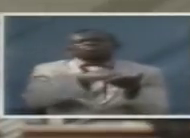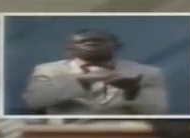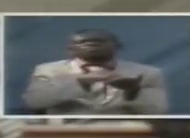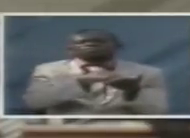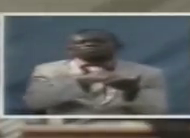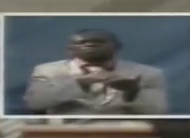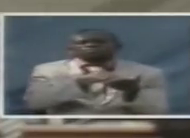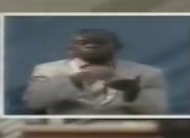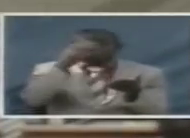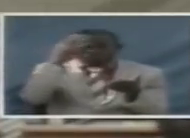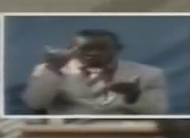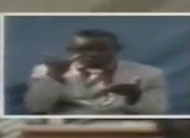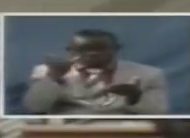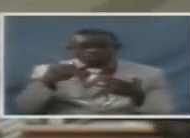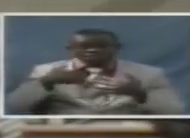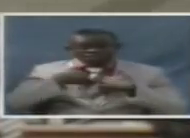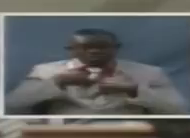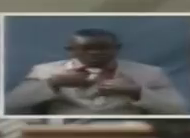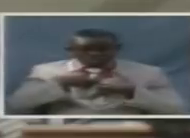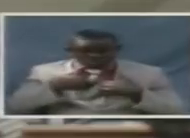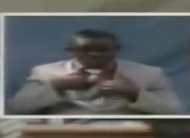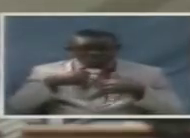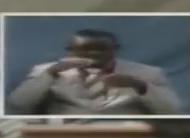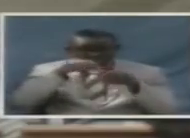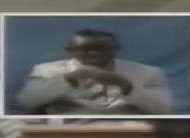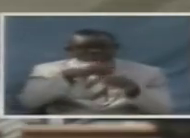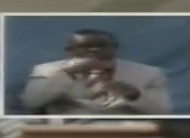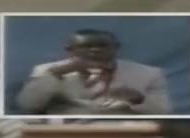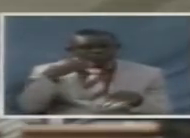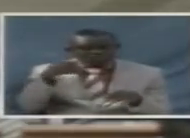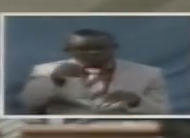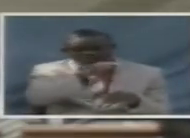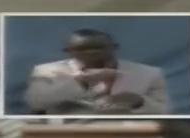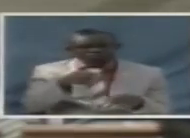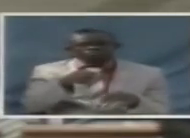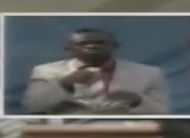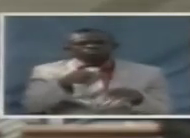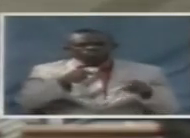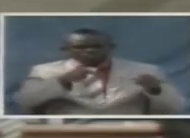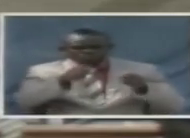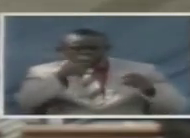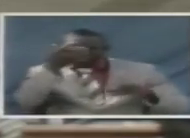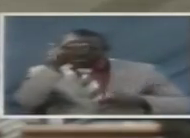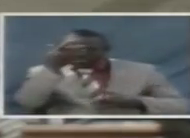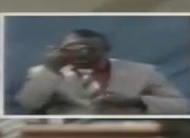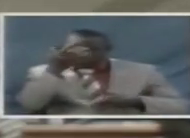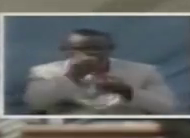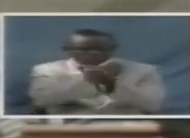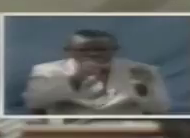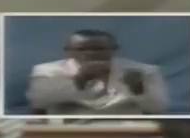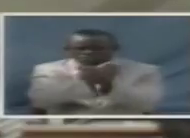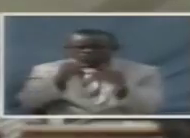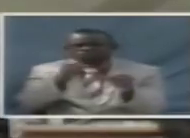This was due to stocking and restocking programs and improved animal disease control